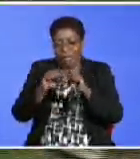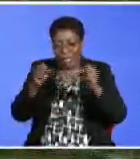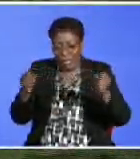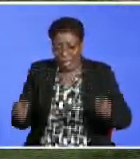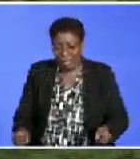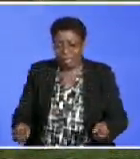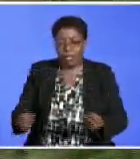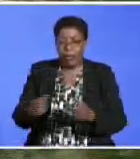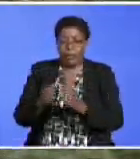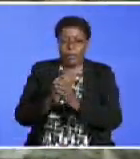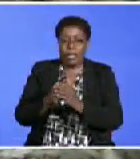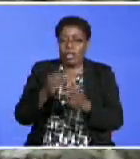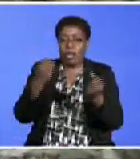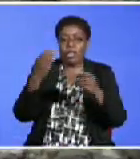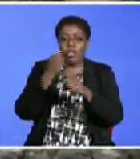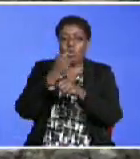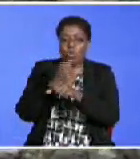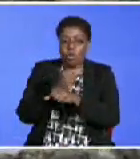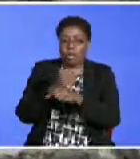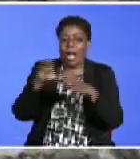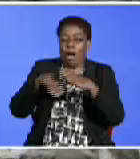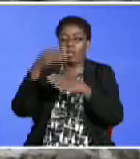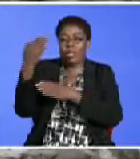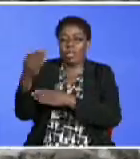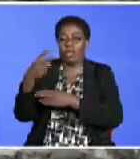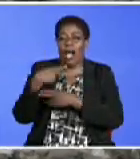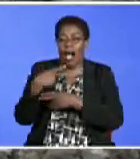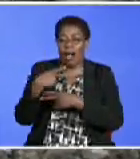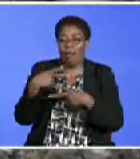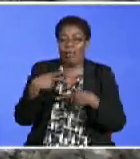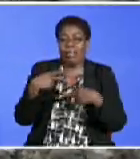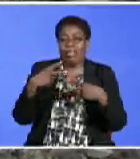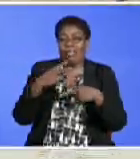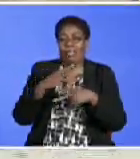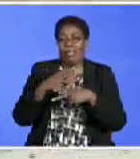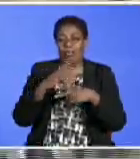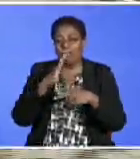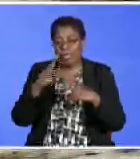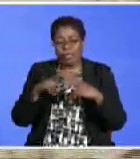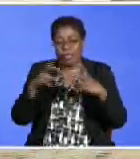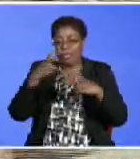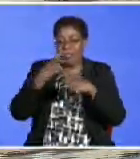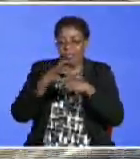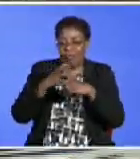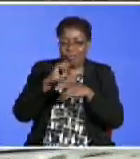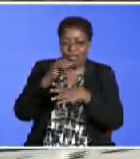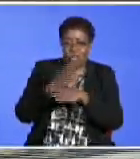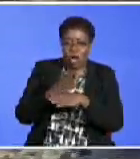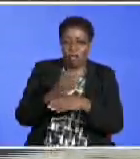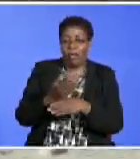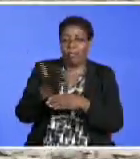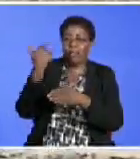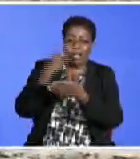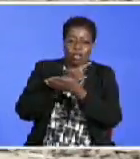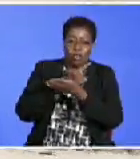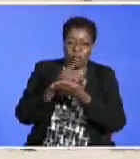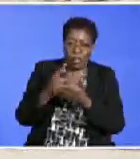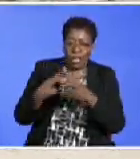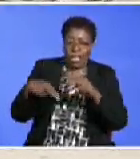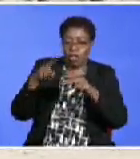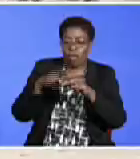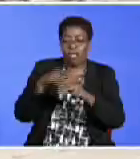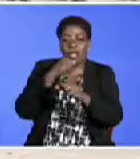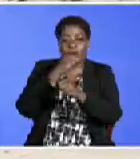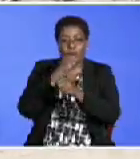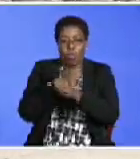the works that is out here. So it has to be a very meticulous task. Over the weeks, the company has amped up its workforce and